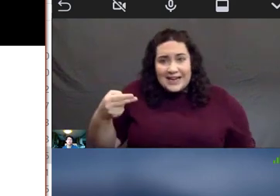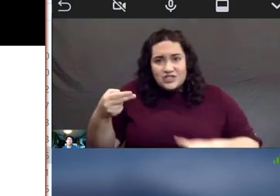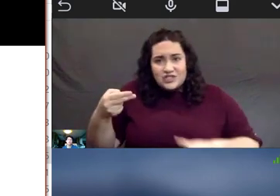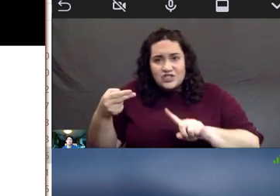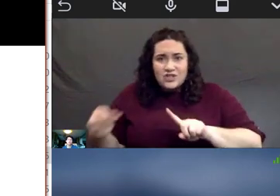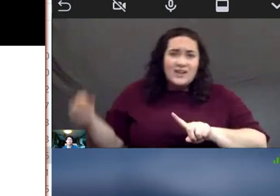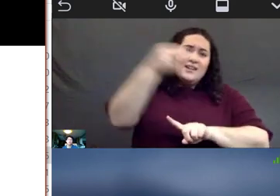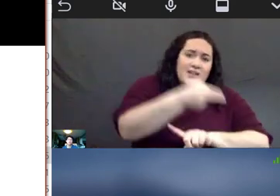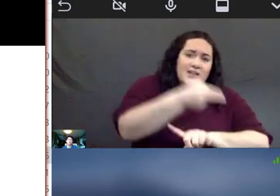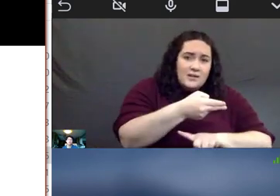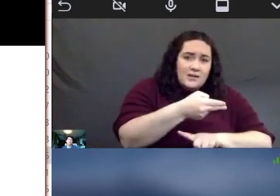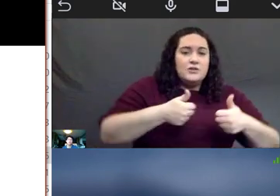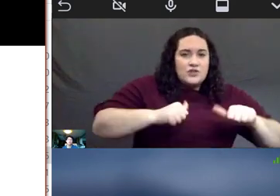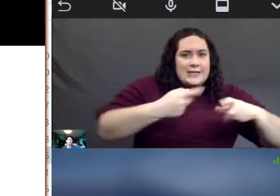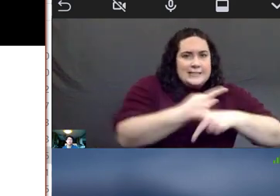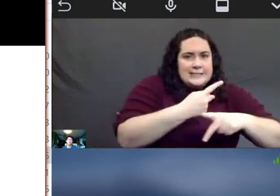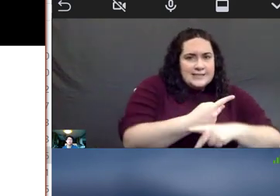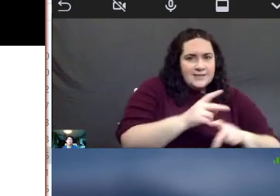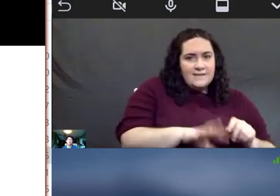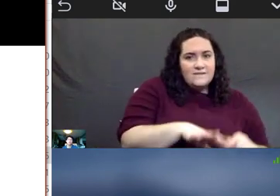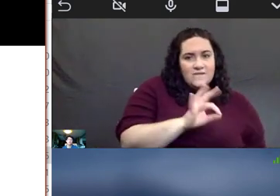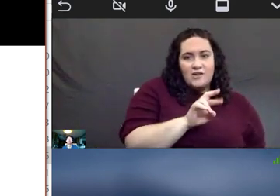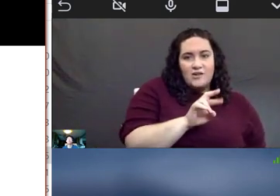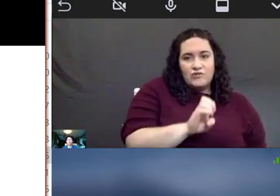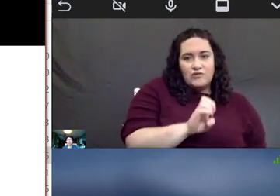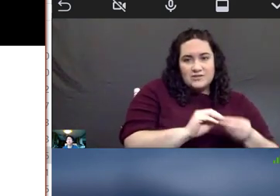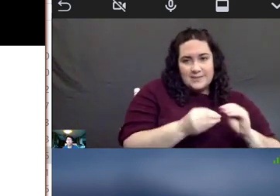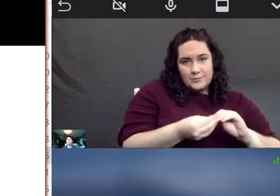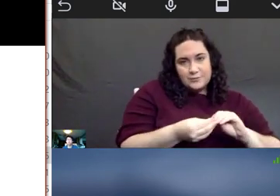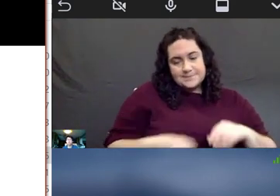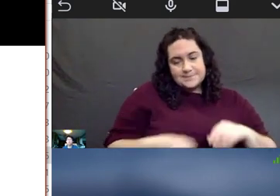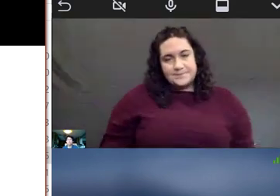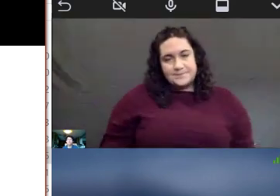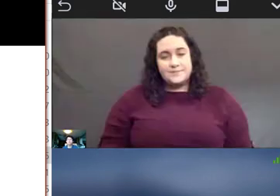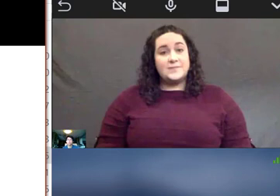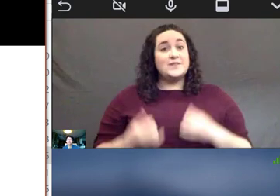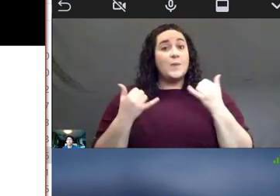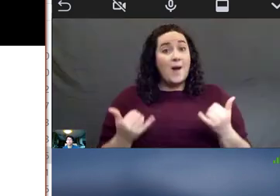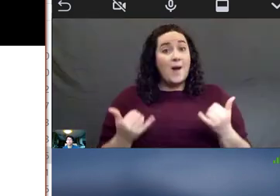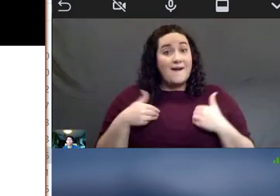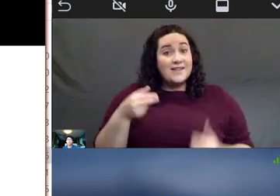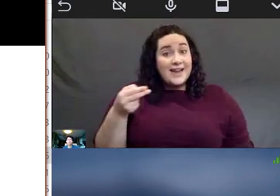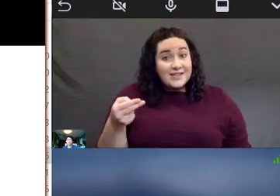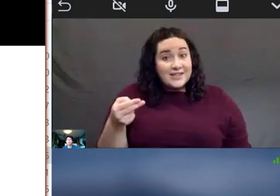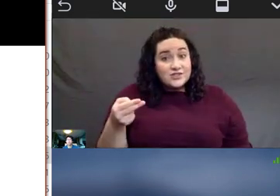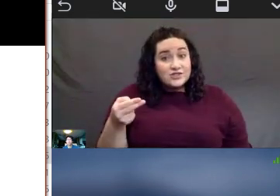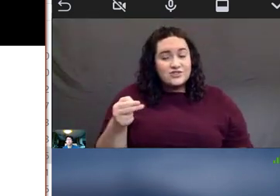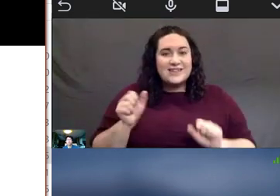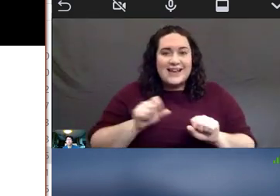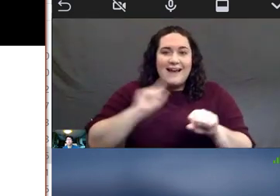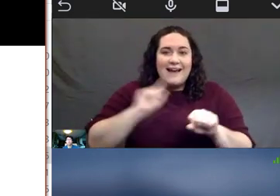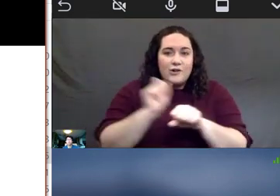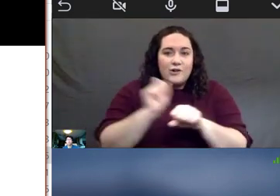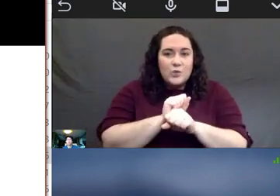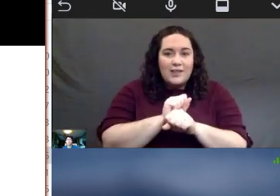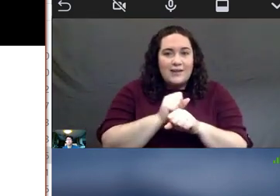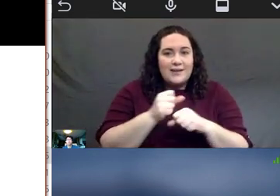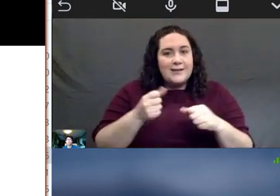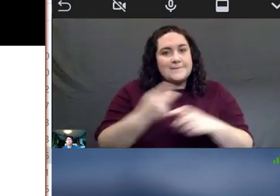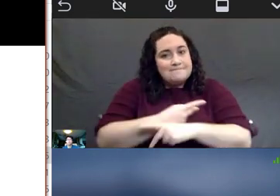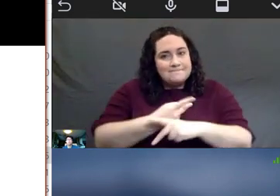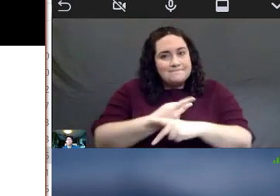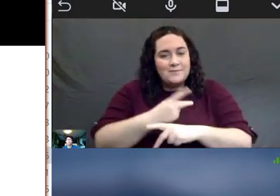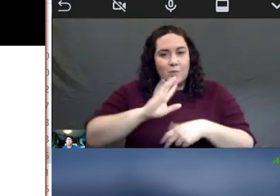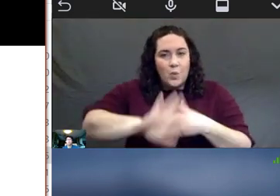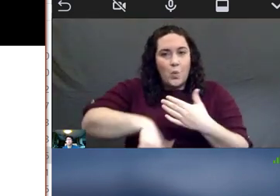So once I know my value of H, I can start to answer the problem. Now, what it wants me to